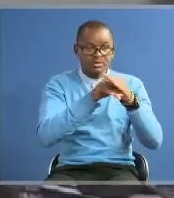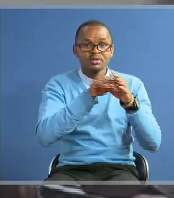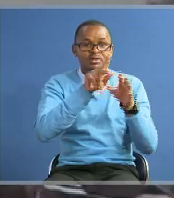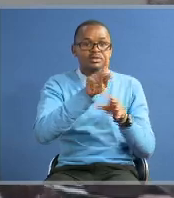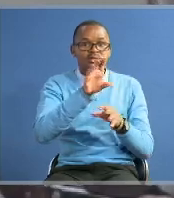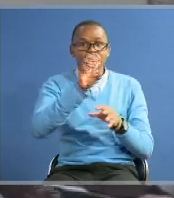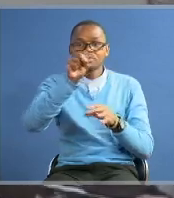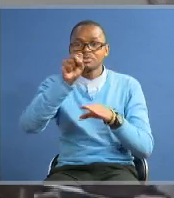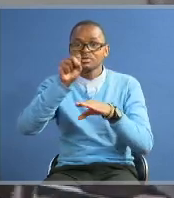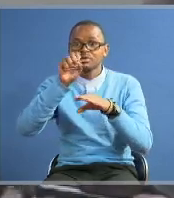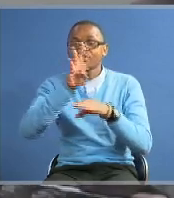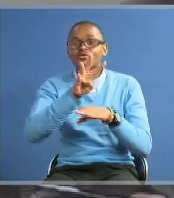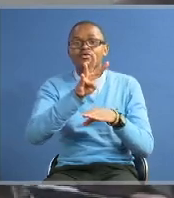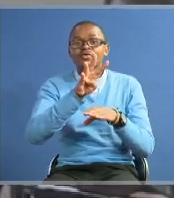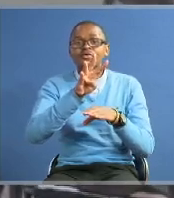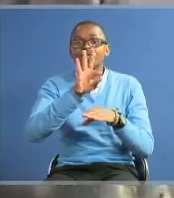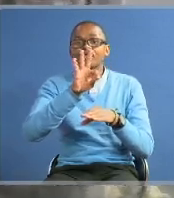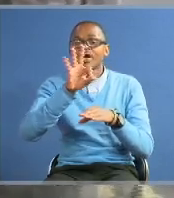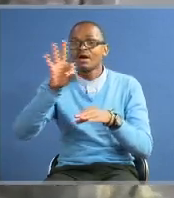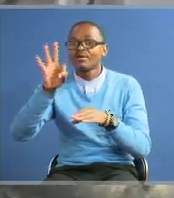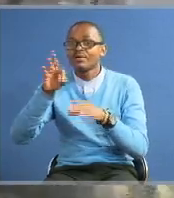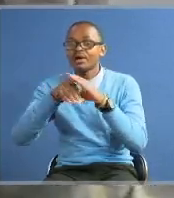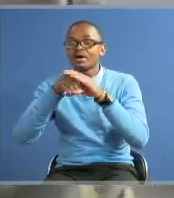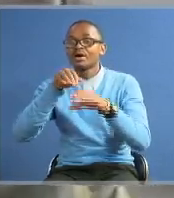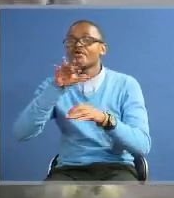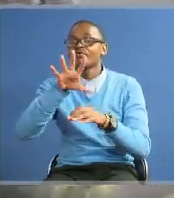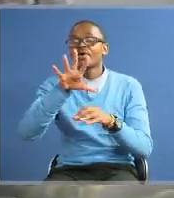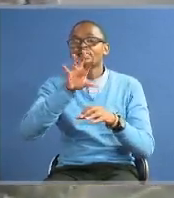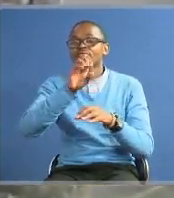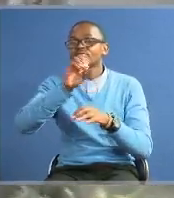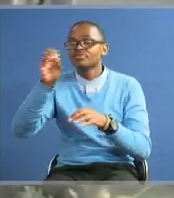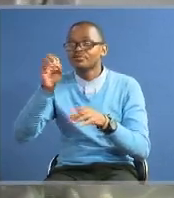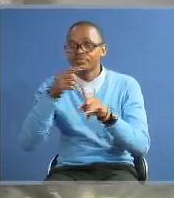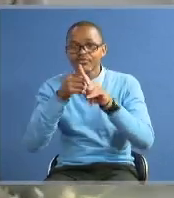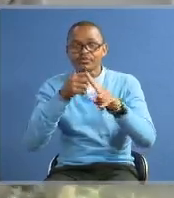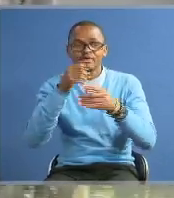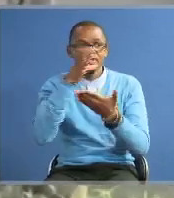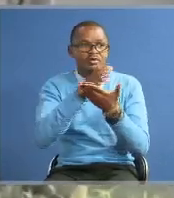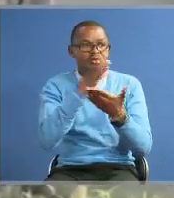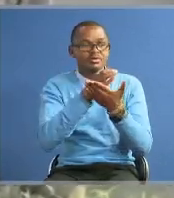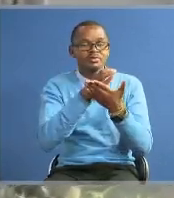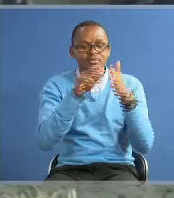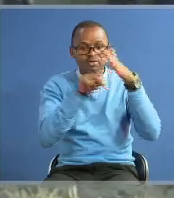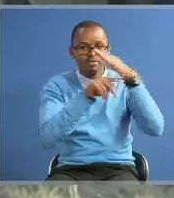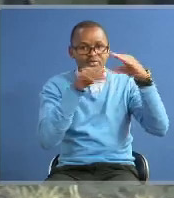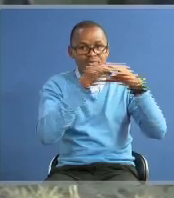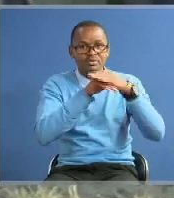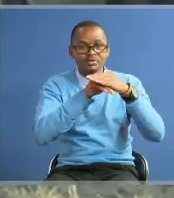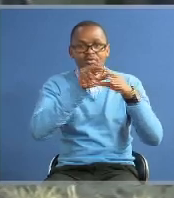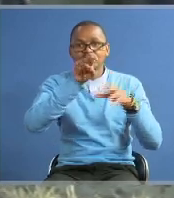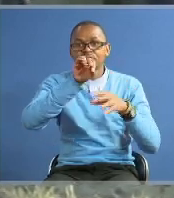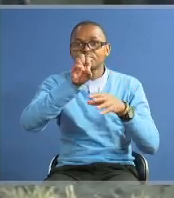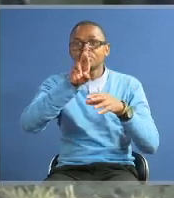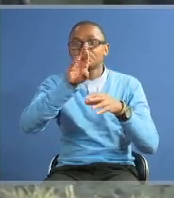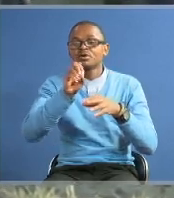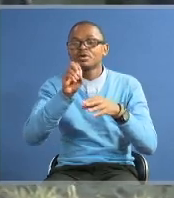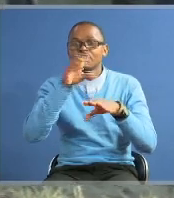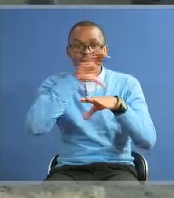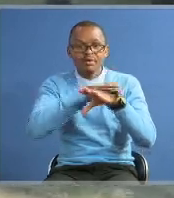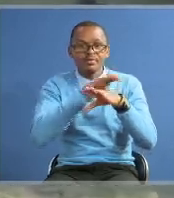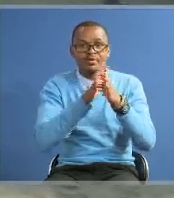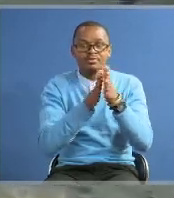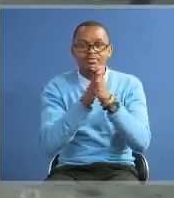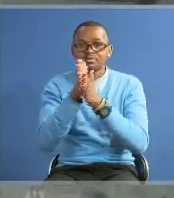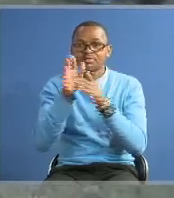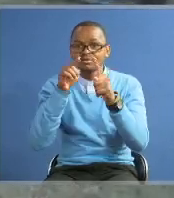KCP, he scored 433 out of 500 marks from St. Aquinas Primary School in Joro, Nakuru. He attributes